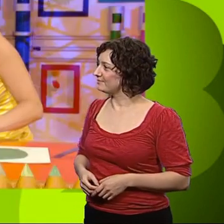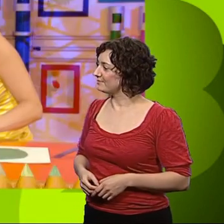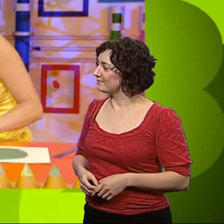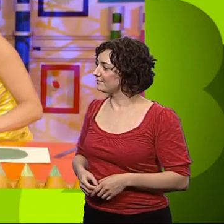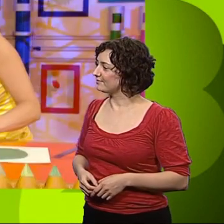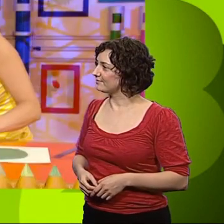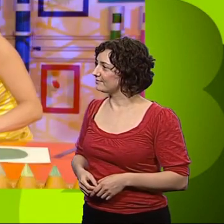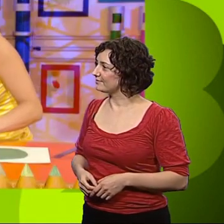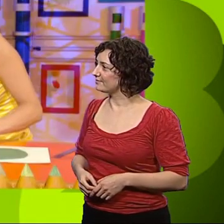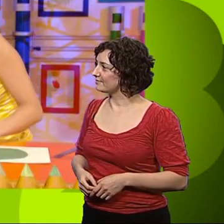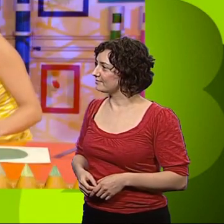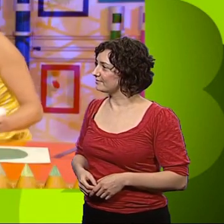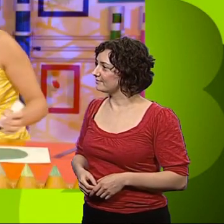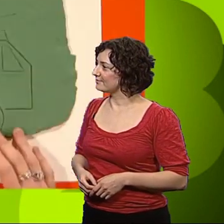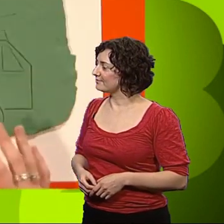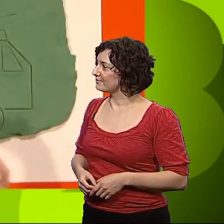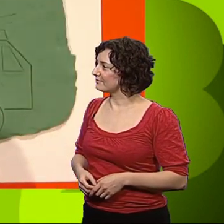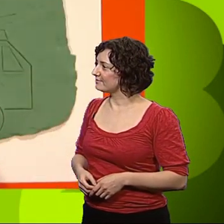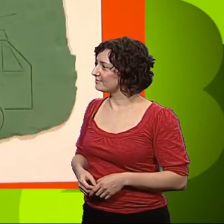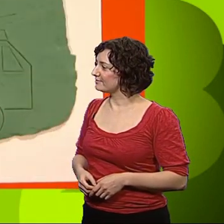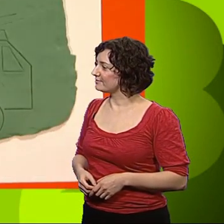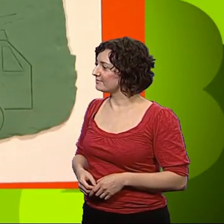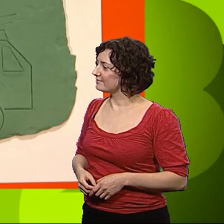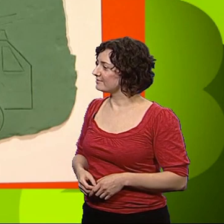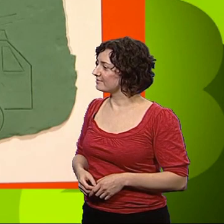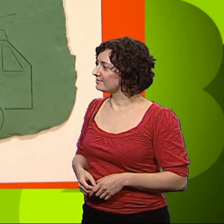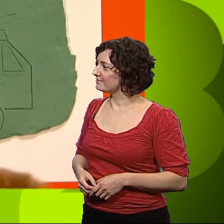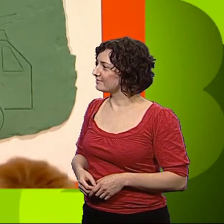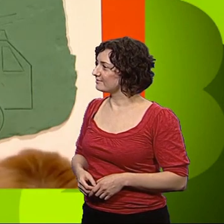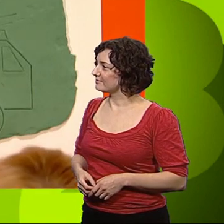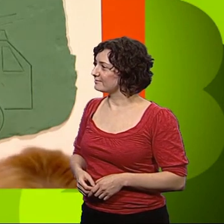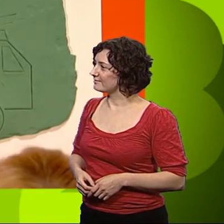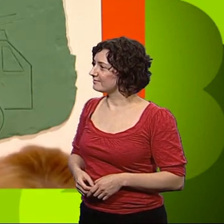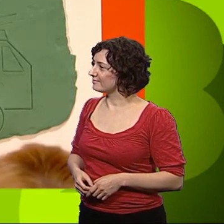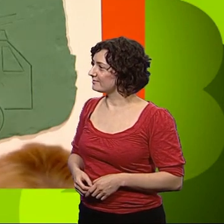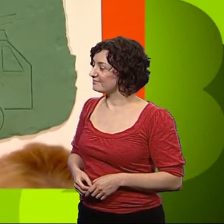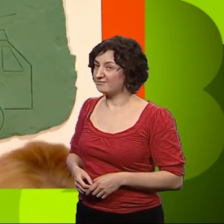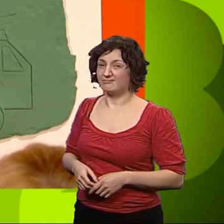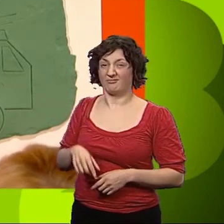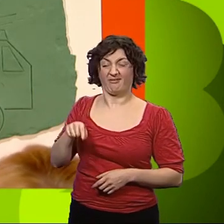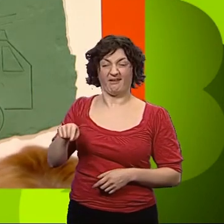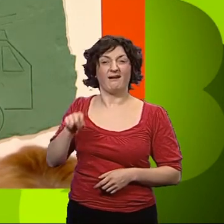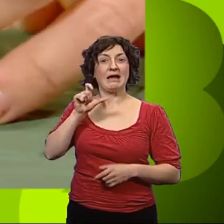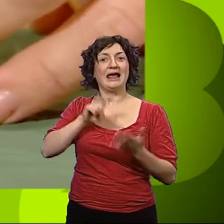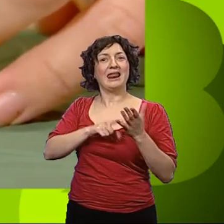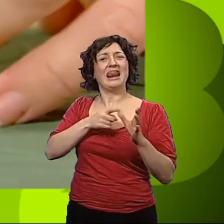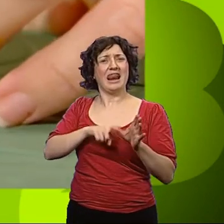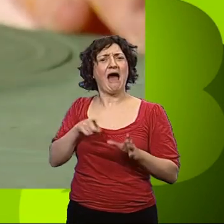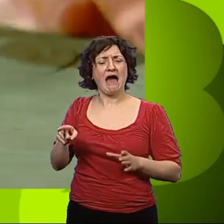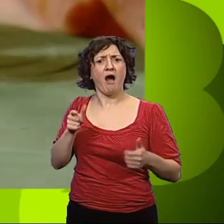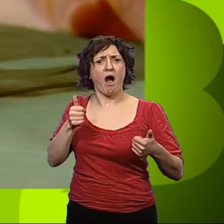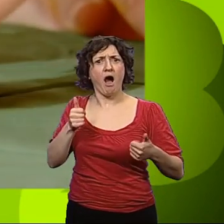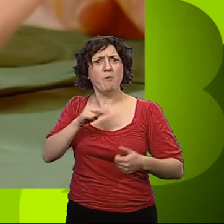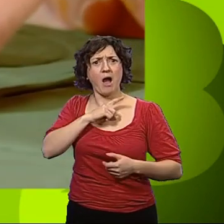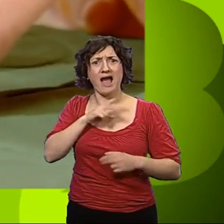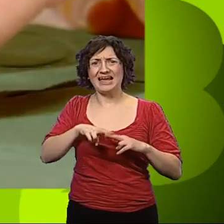There we go. And let's just get some hubcaps. And the other great thing about doing it like this on clay is that if you